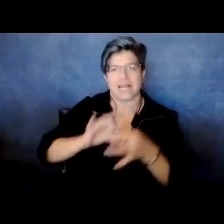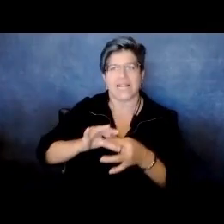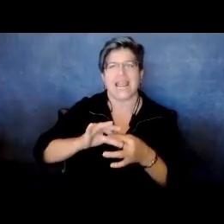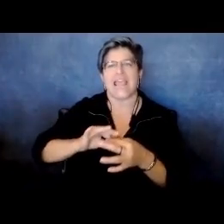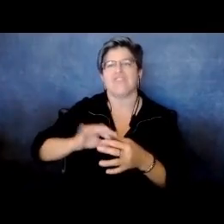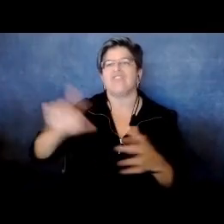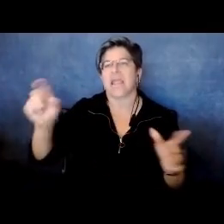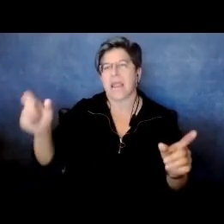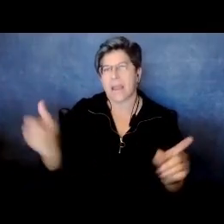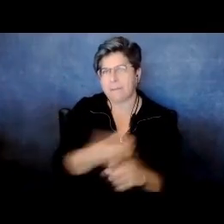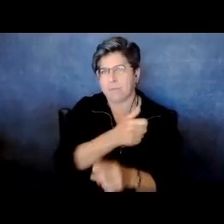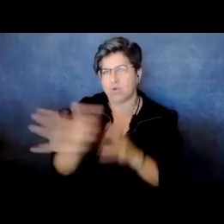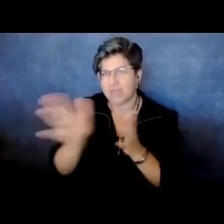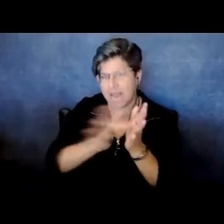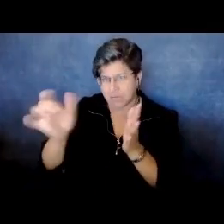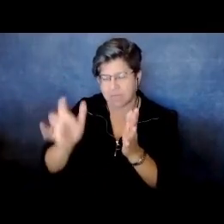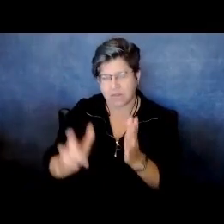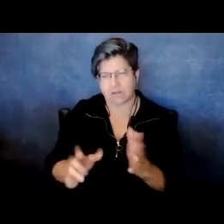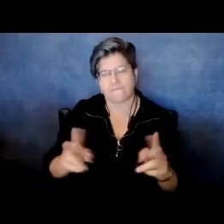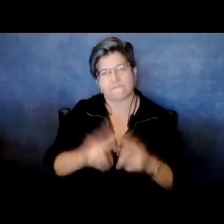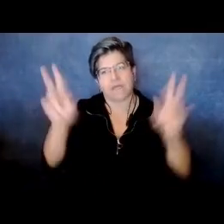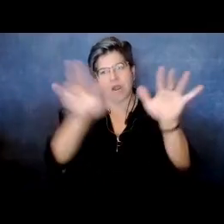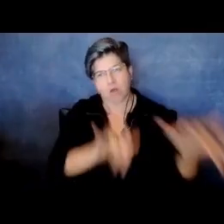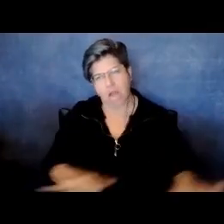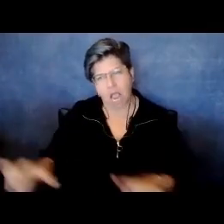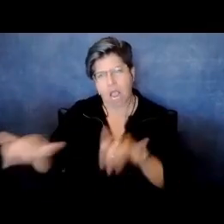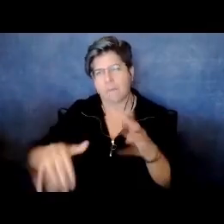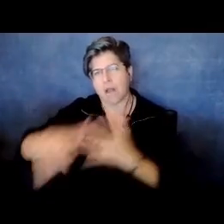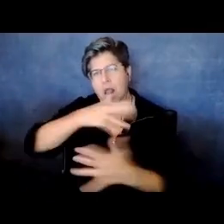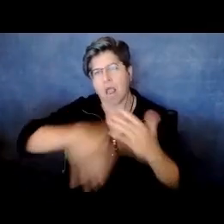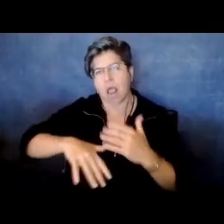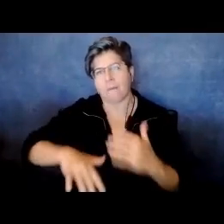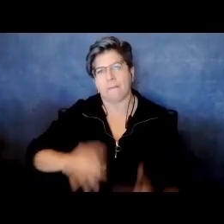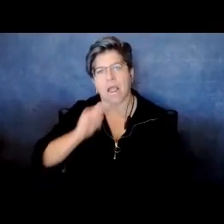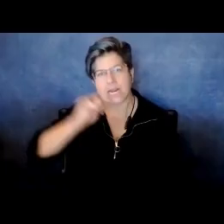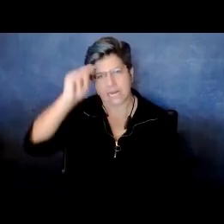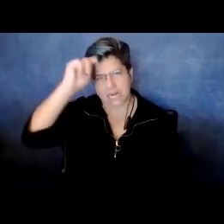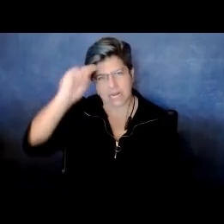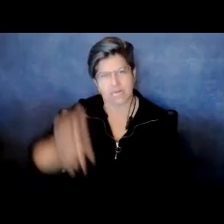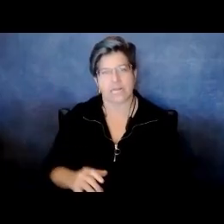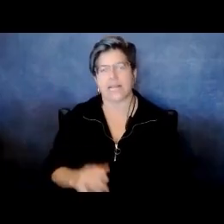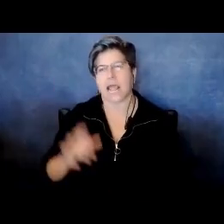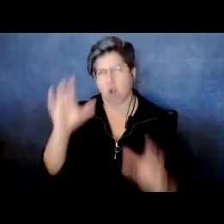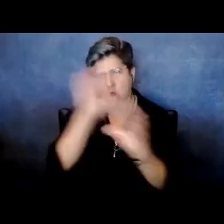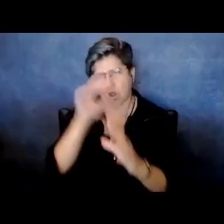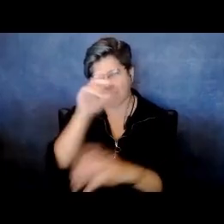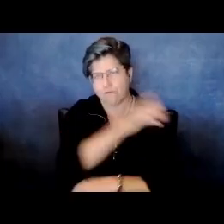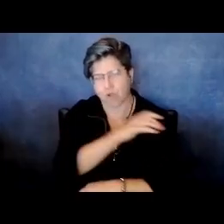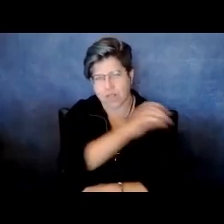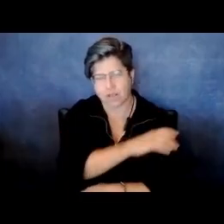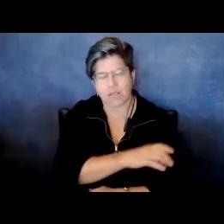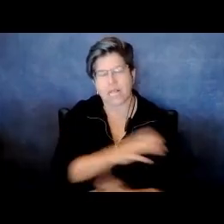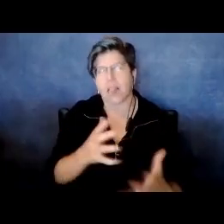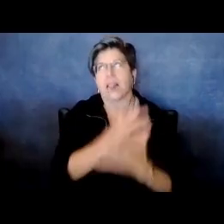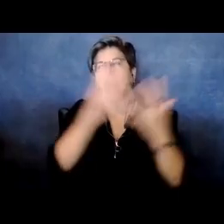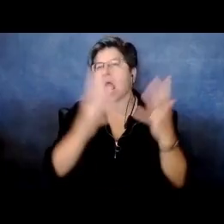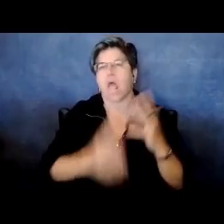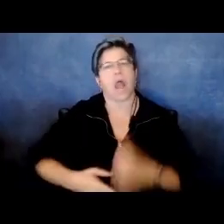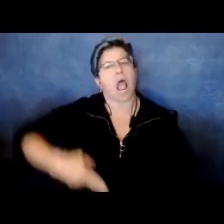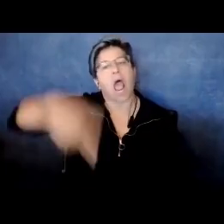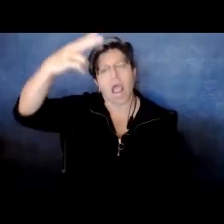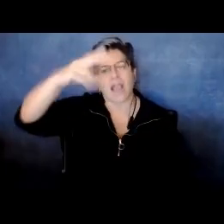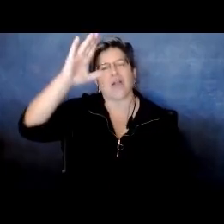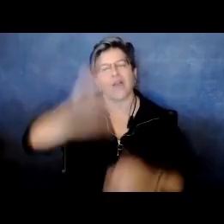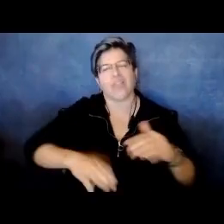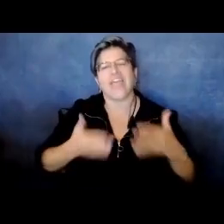and exploitation are very common among adolescents seeking clinical services. The prevalence is significantly higher than